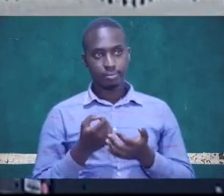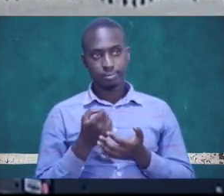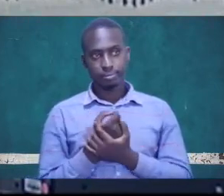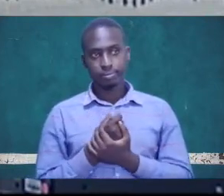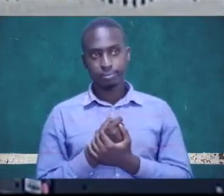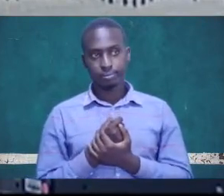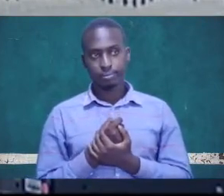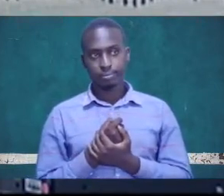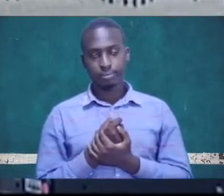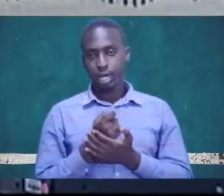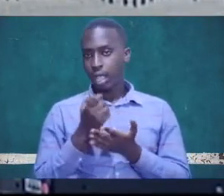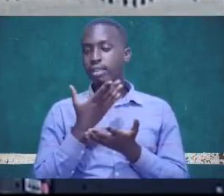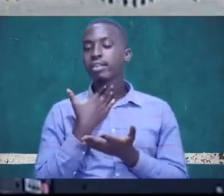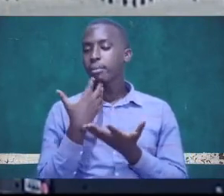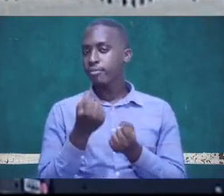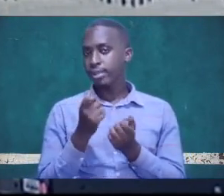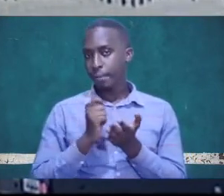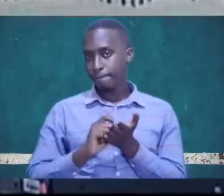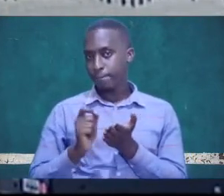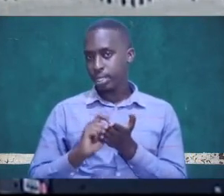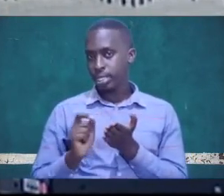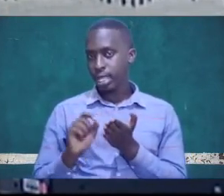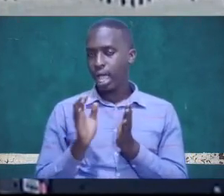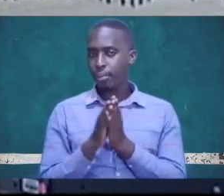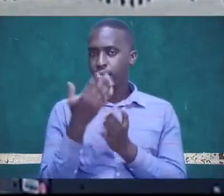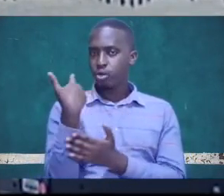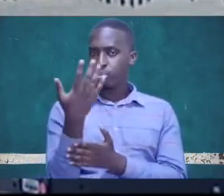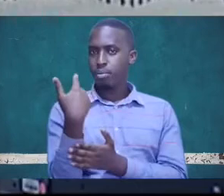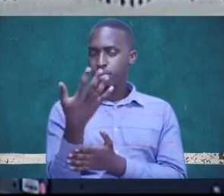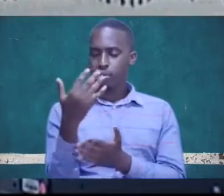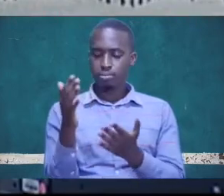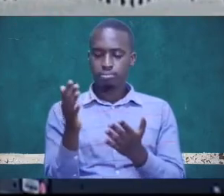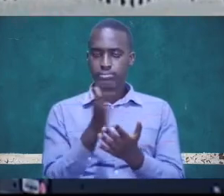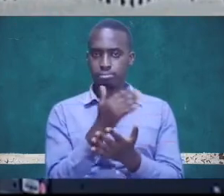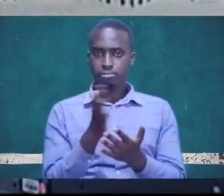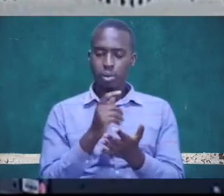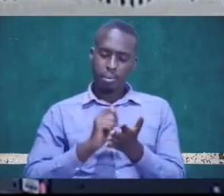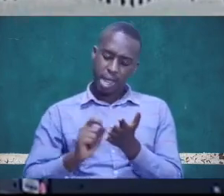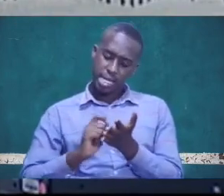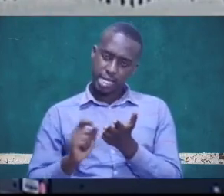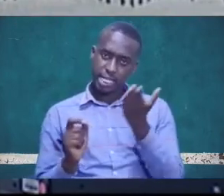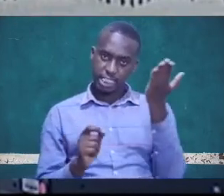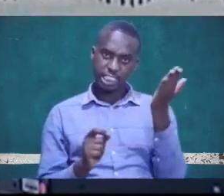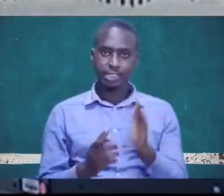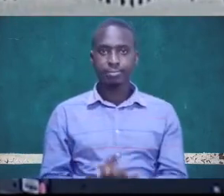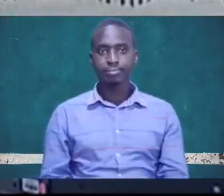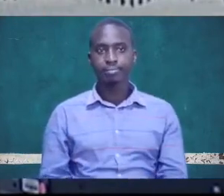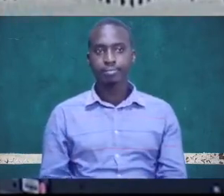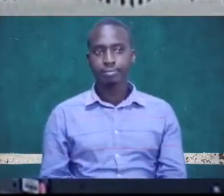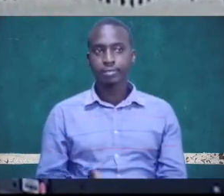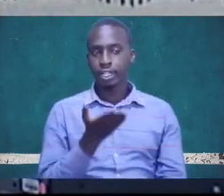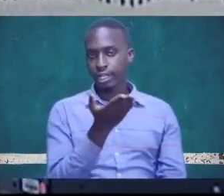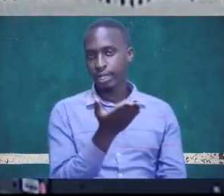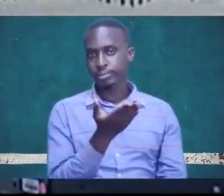the pens and the paper, and then you write down this link.